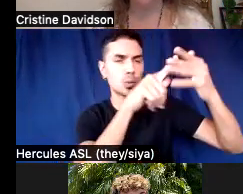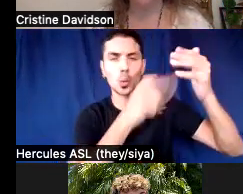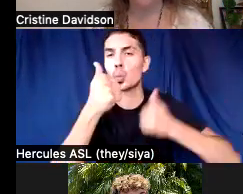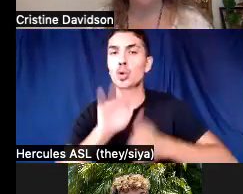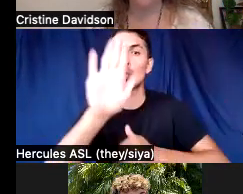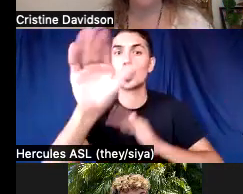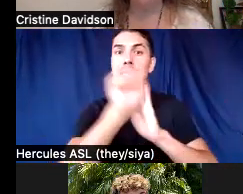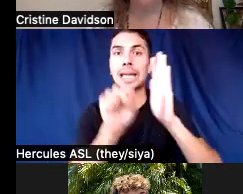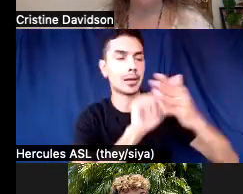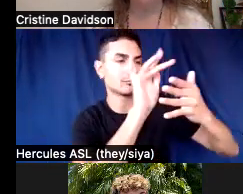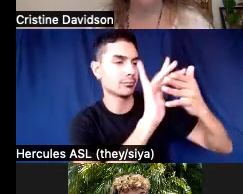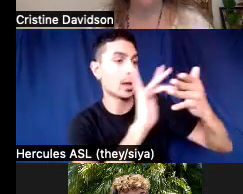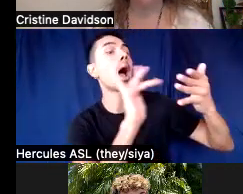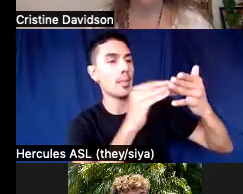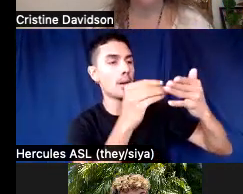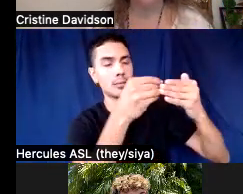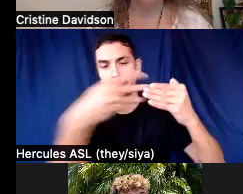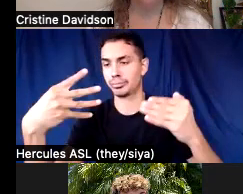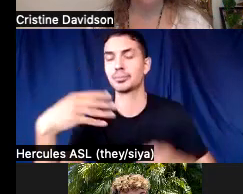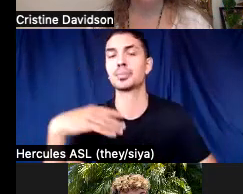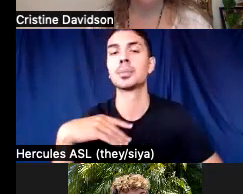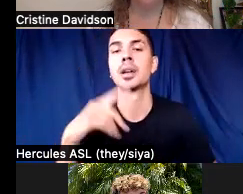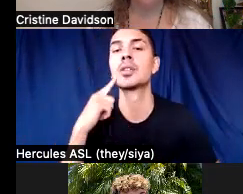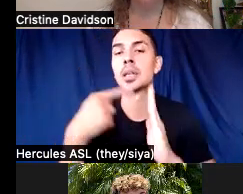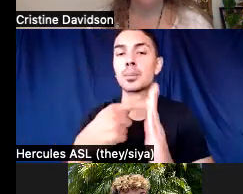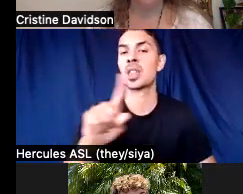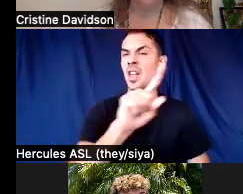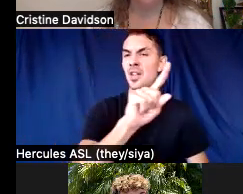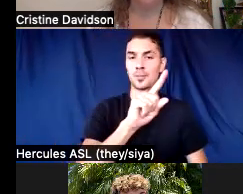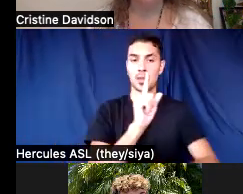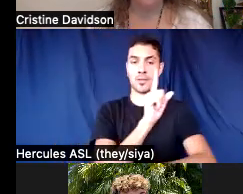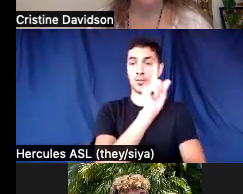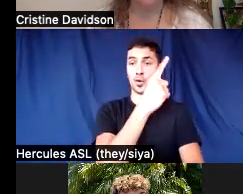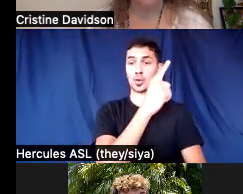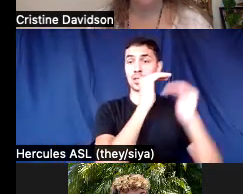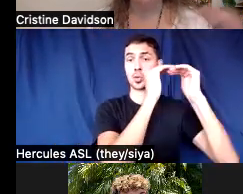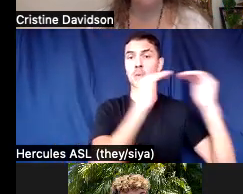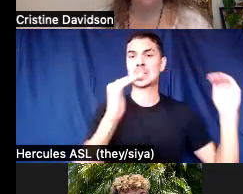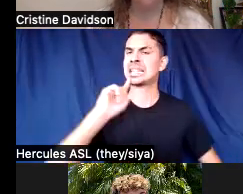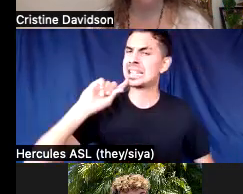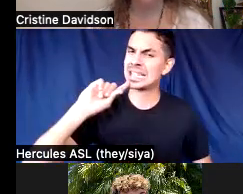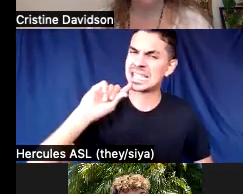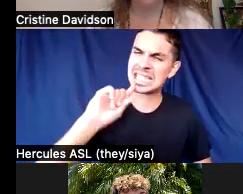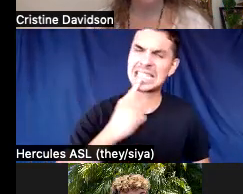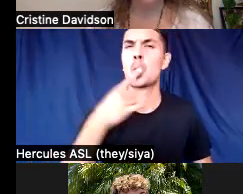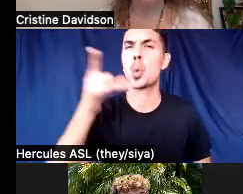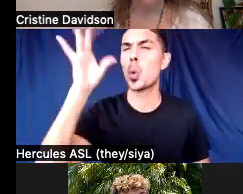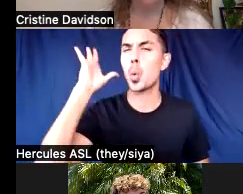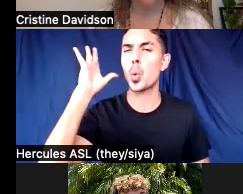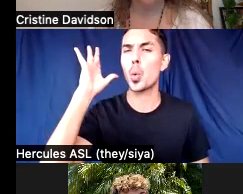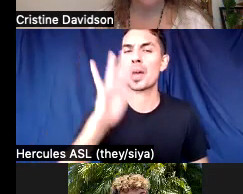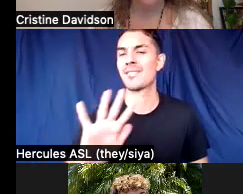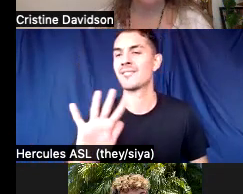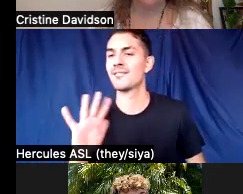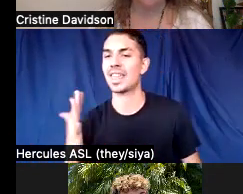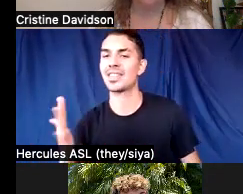And so, for example, the 1st degree is the most severe and most serious offense. And then the 5th degree would be least